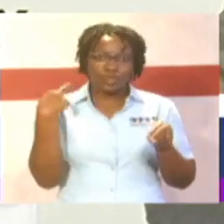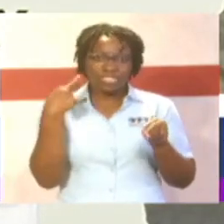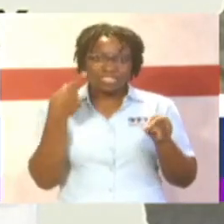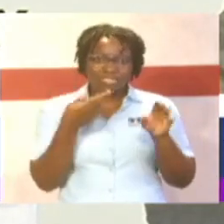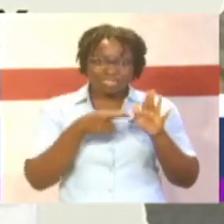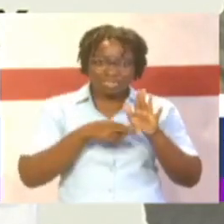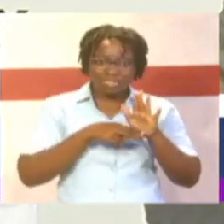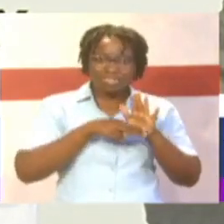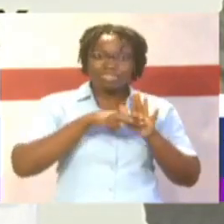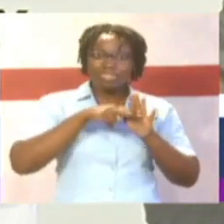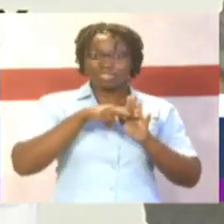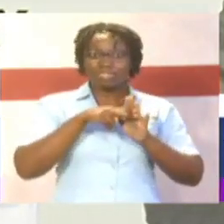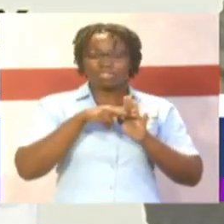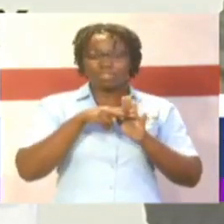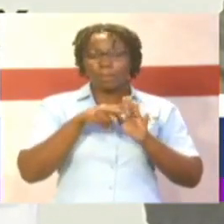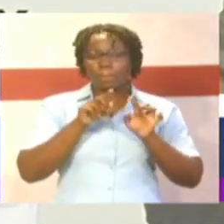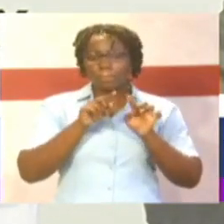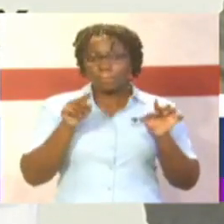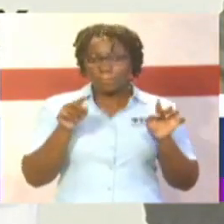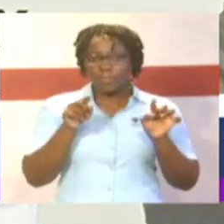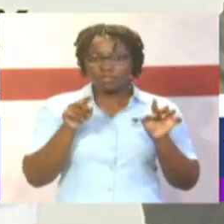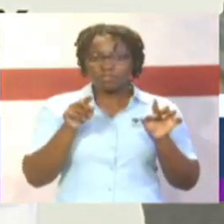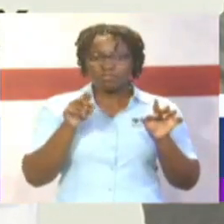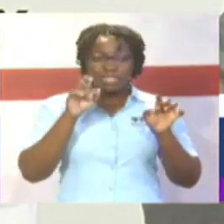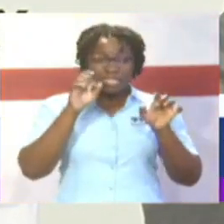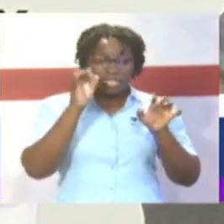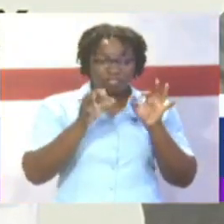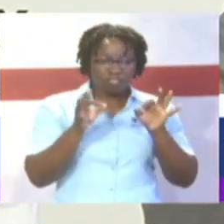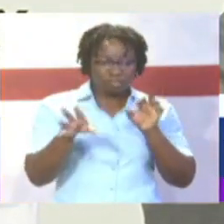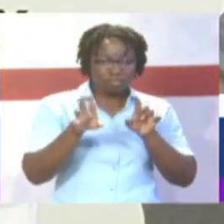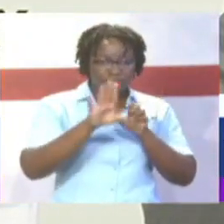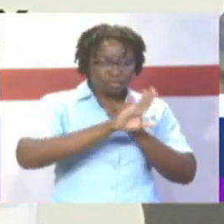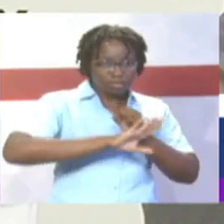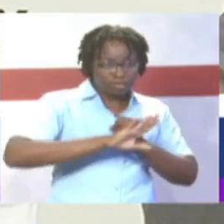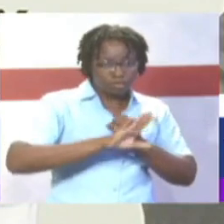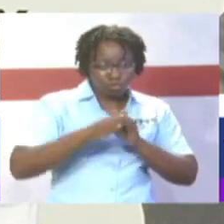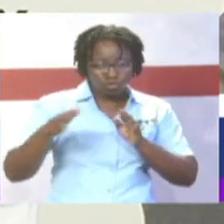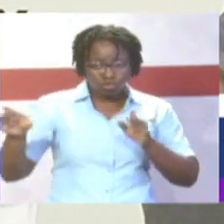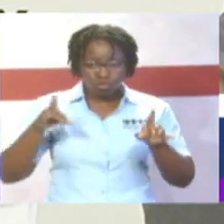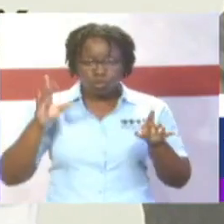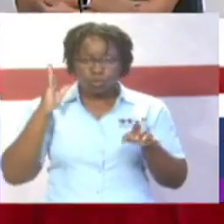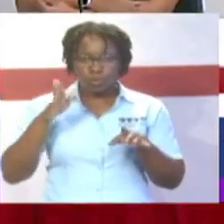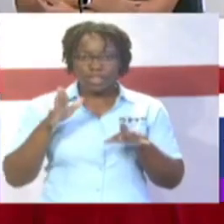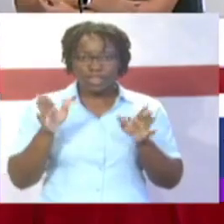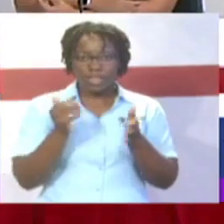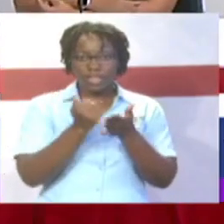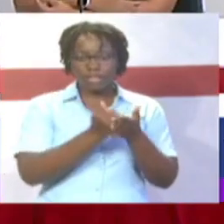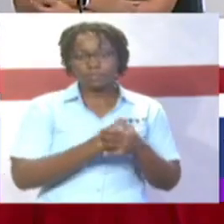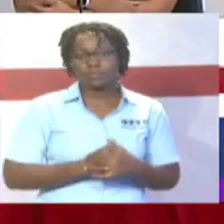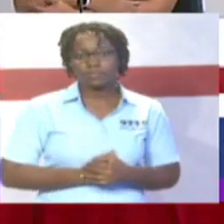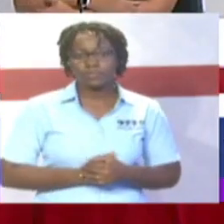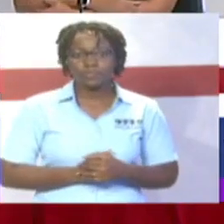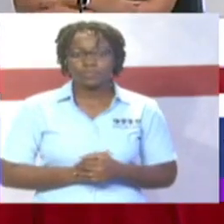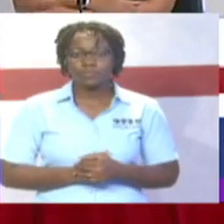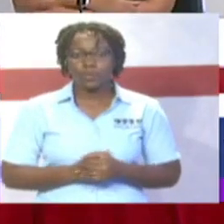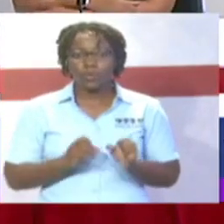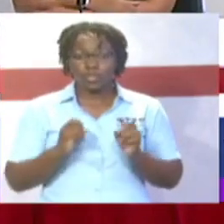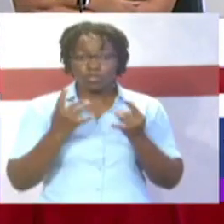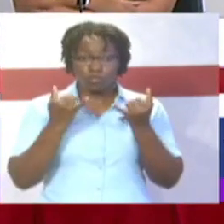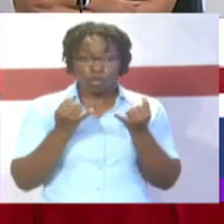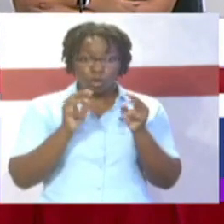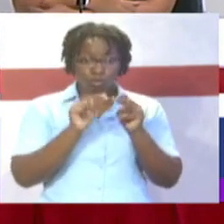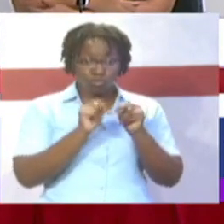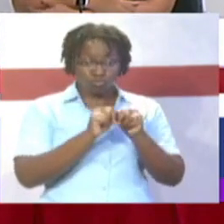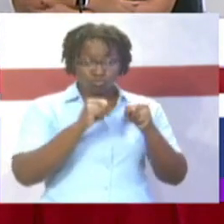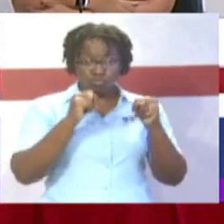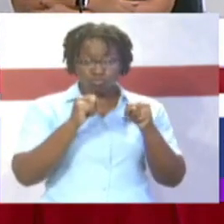apply that braking force to the upward trend that we're seeing. Thank you very much. We now go to the Newsday. We're ready